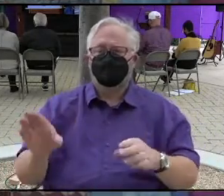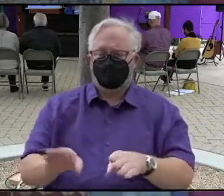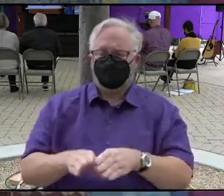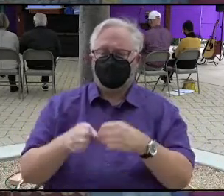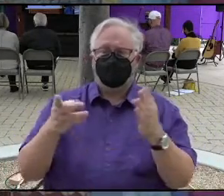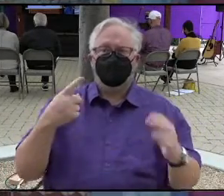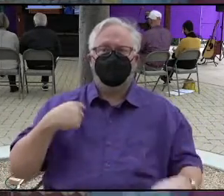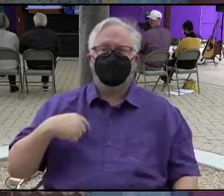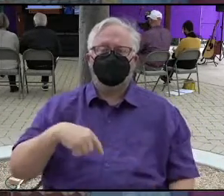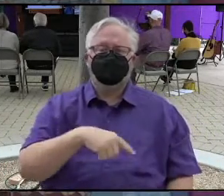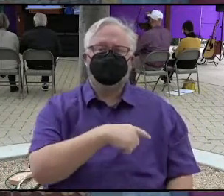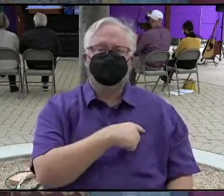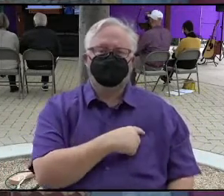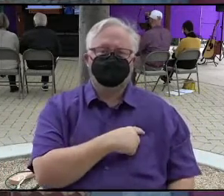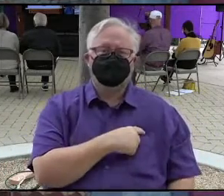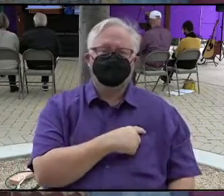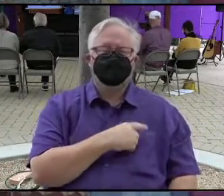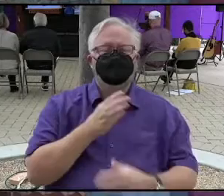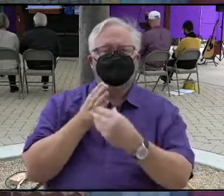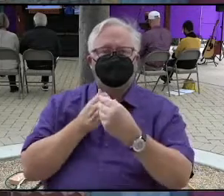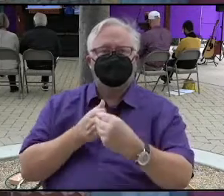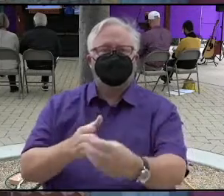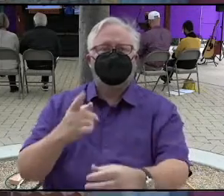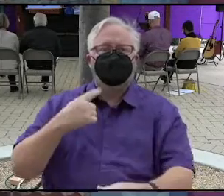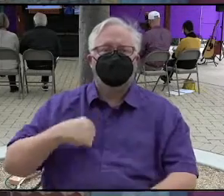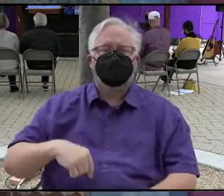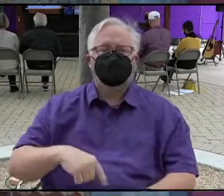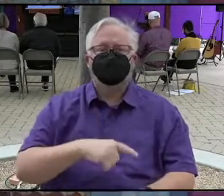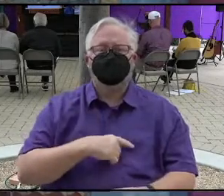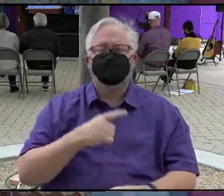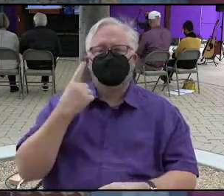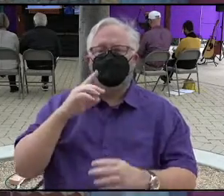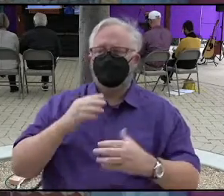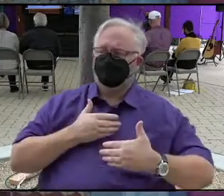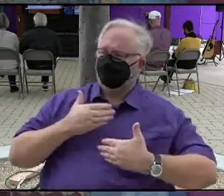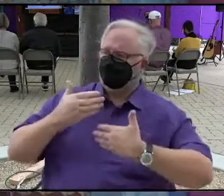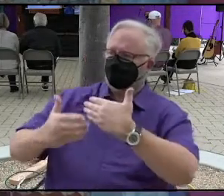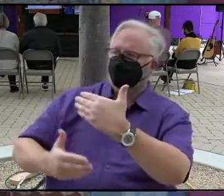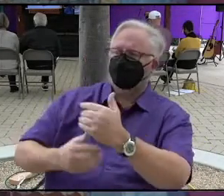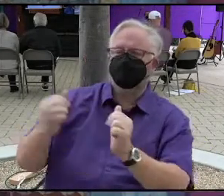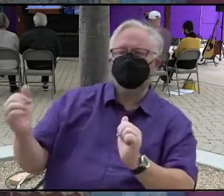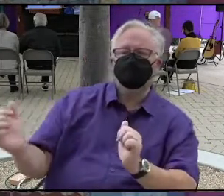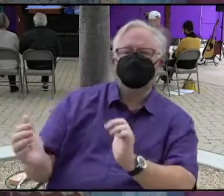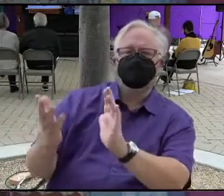up. Lead us toward generous engagement.